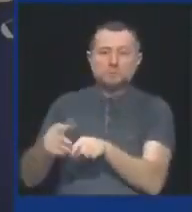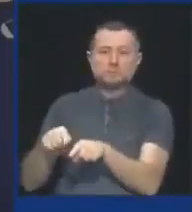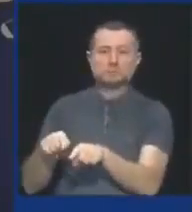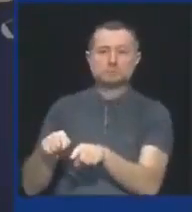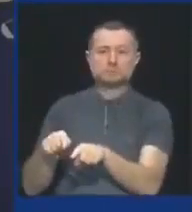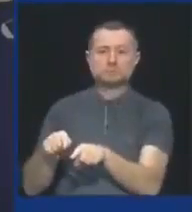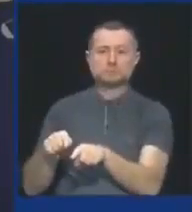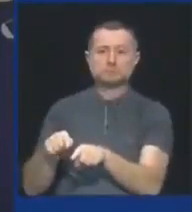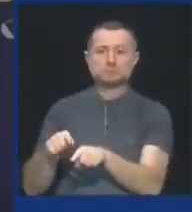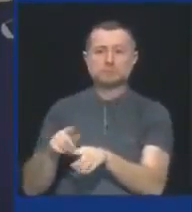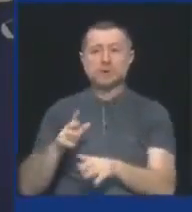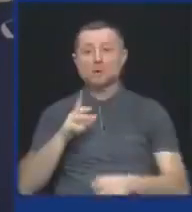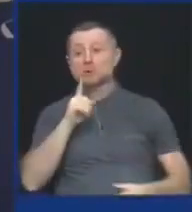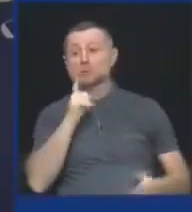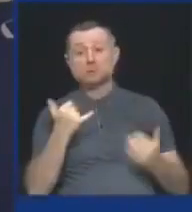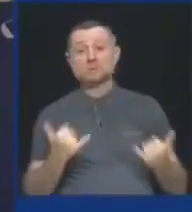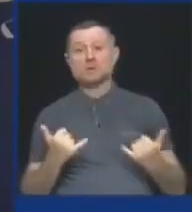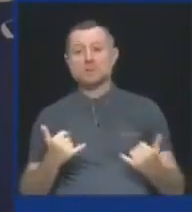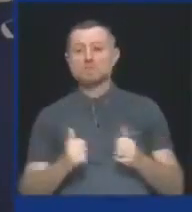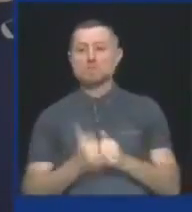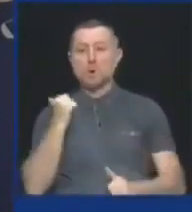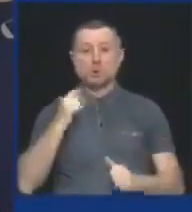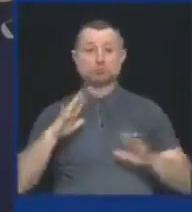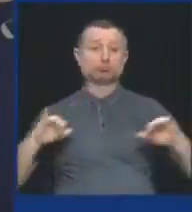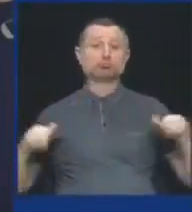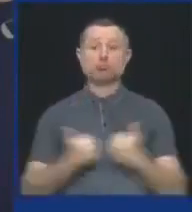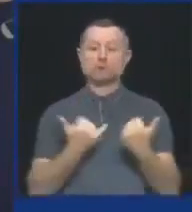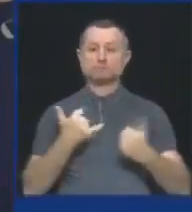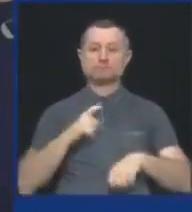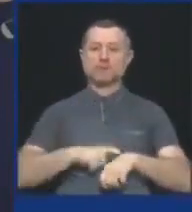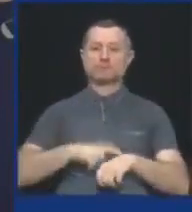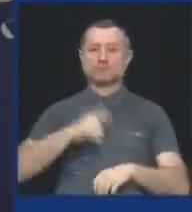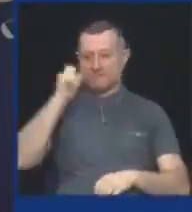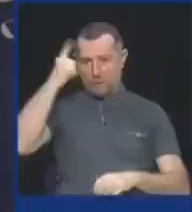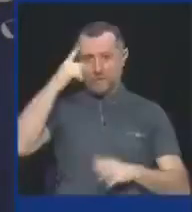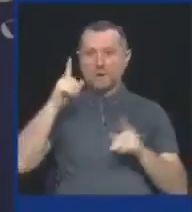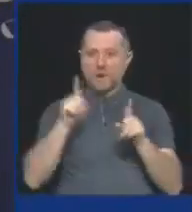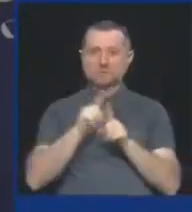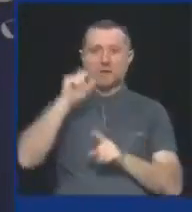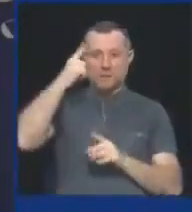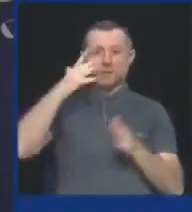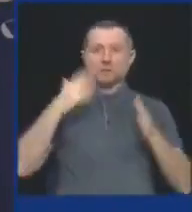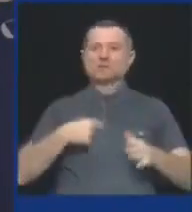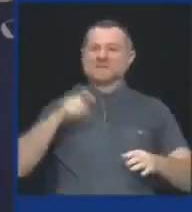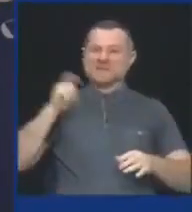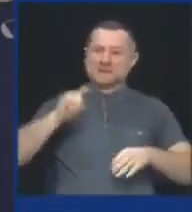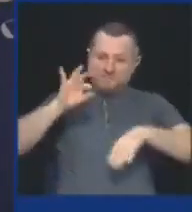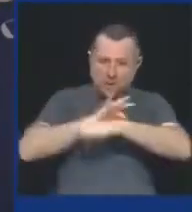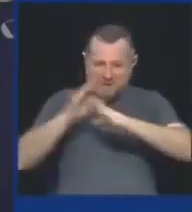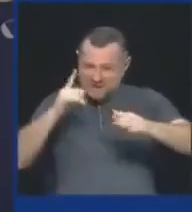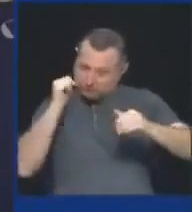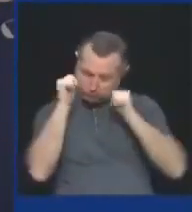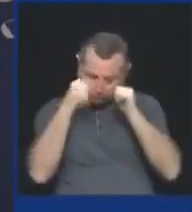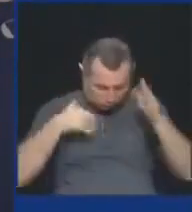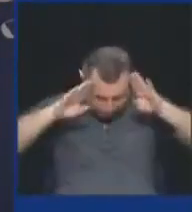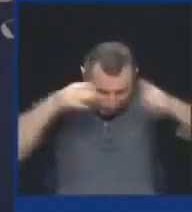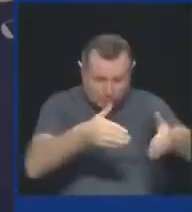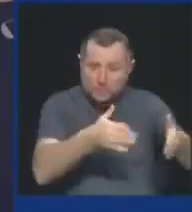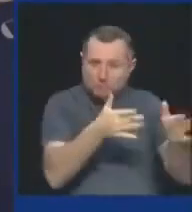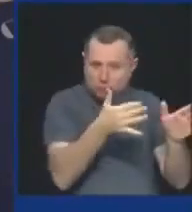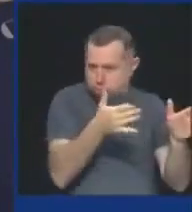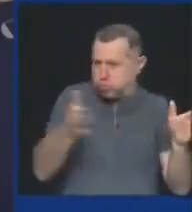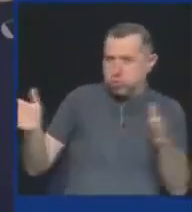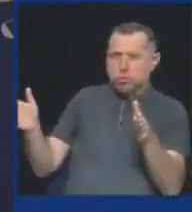Government really needs to function today. Government needs to perform. It is